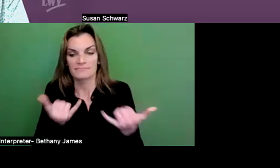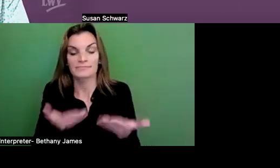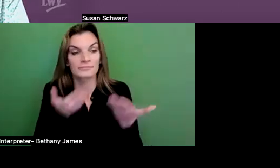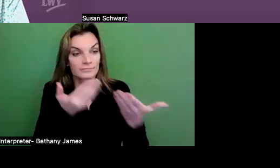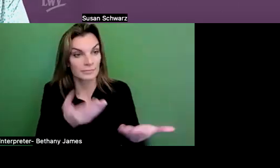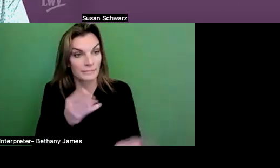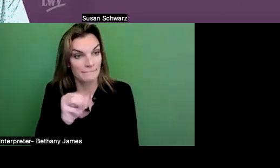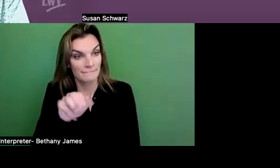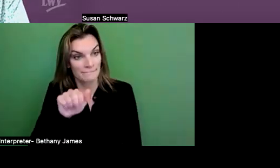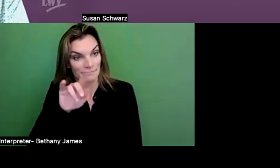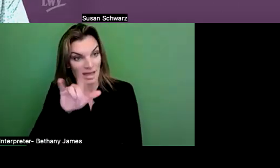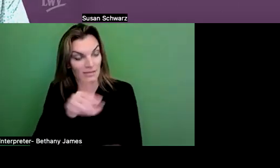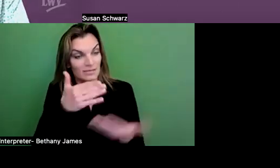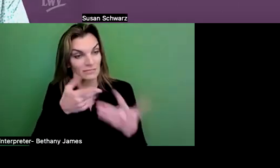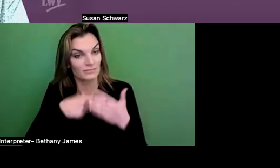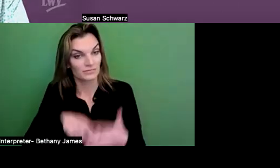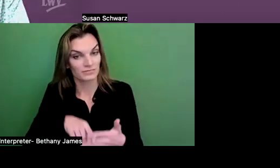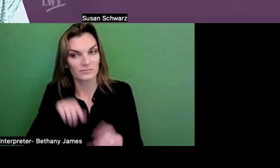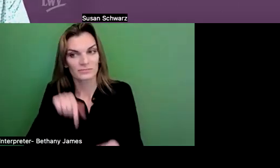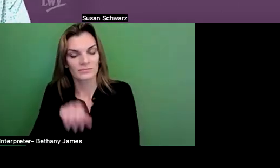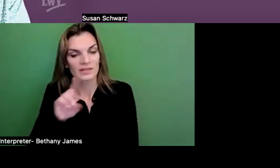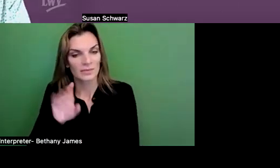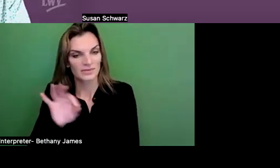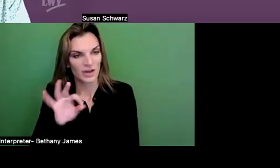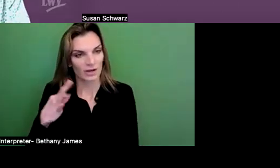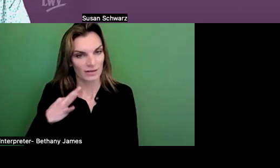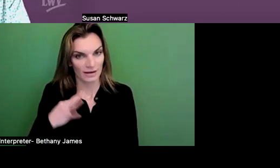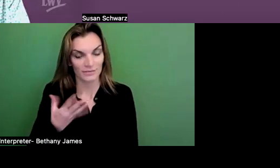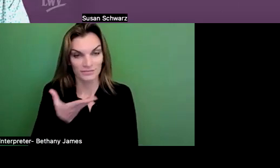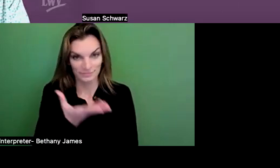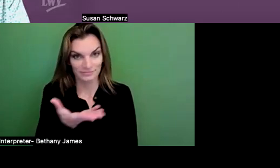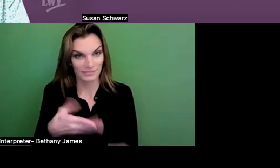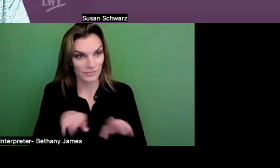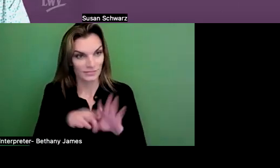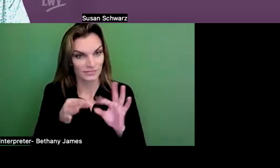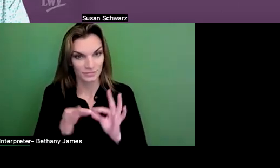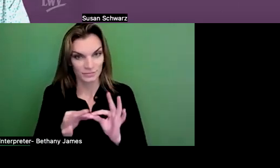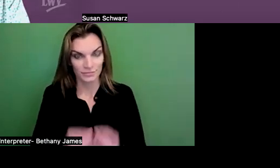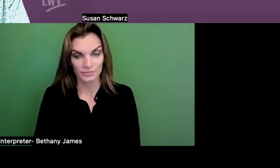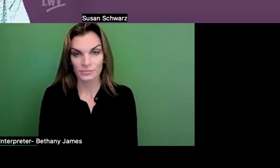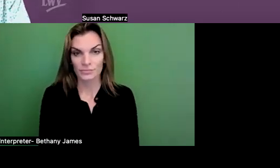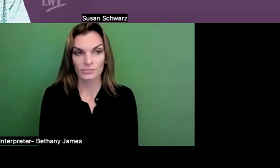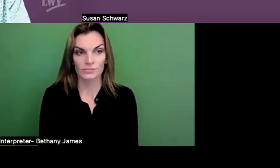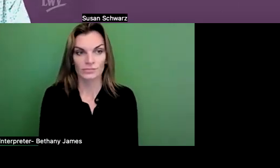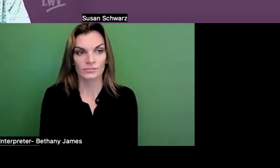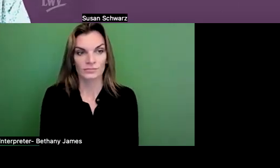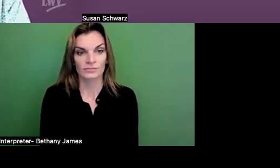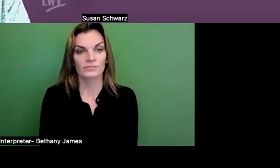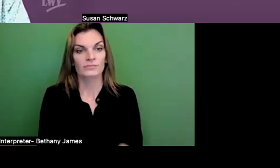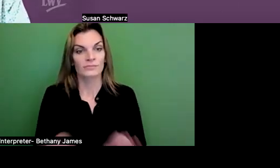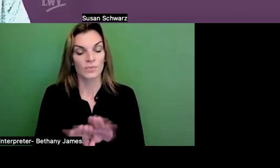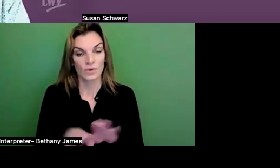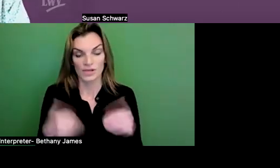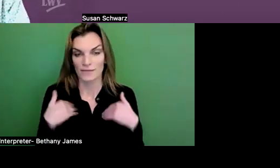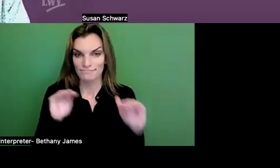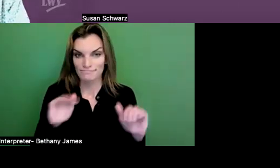start with you, Dobbs Ferry United candidate. Mr. Manley, closing statement. In closing, as I ask for your vote,